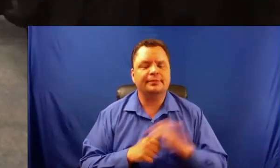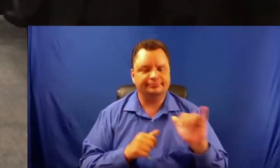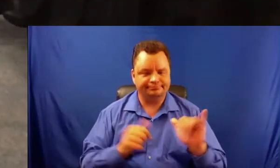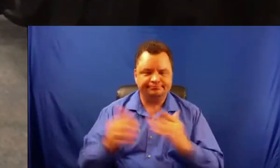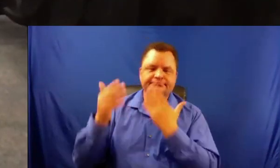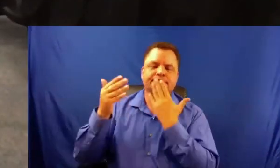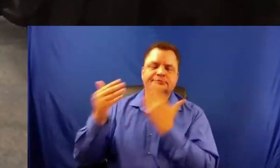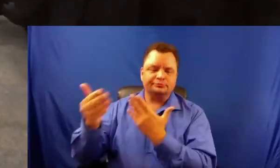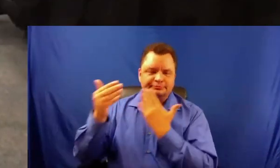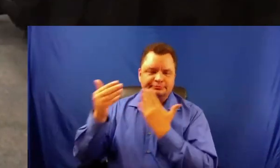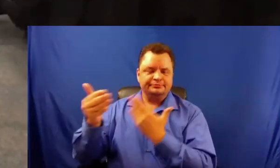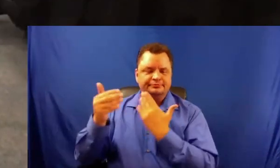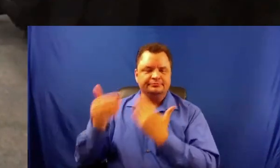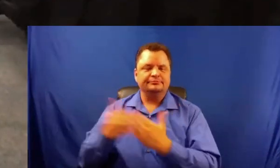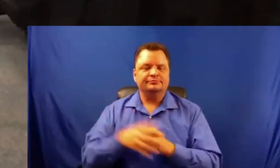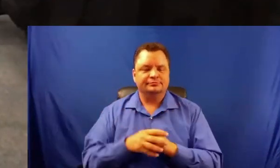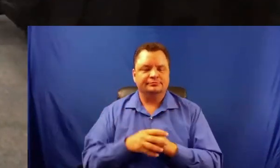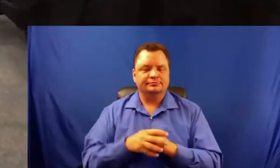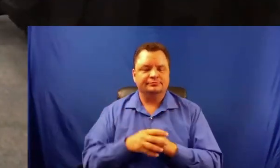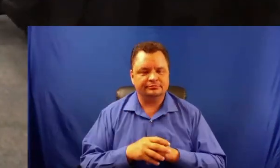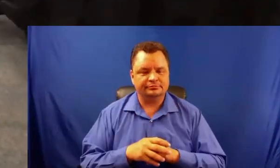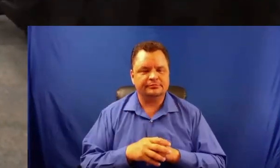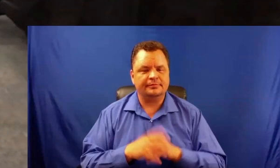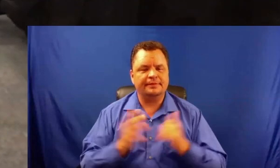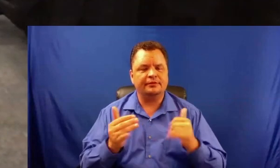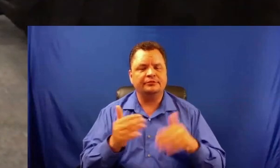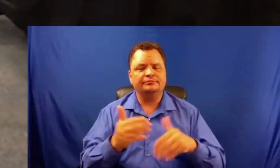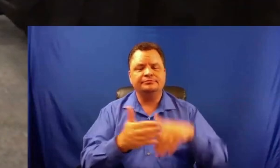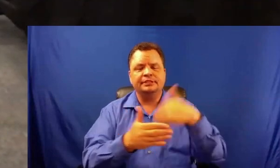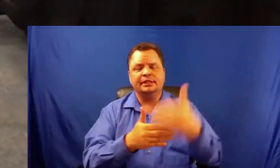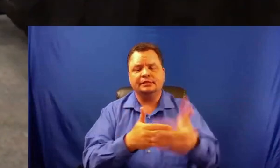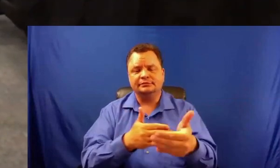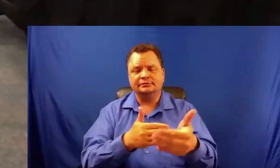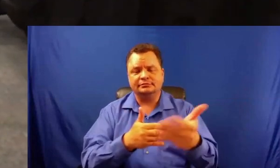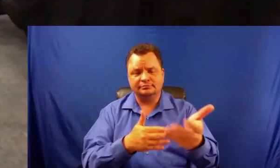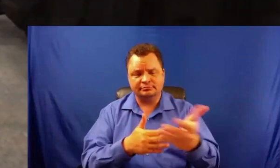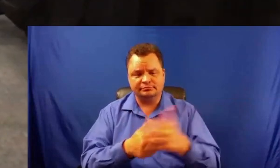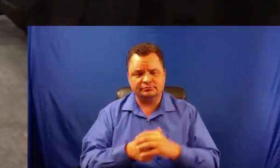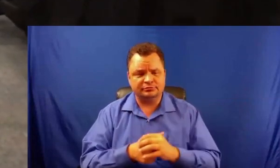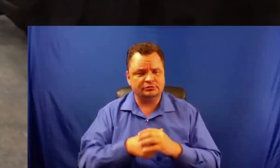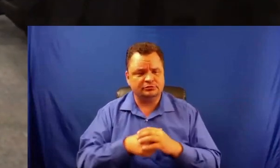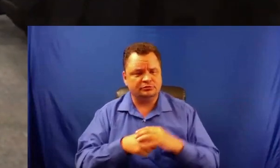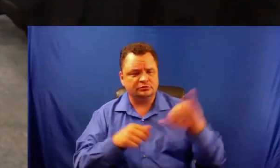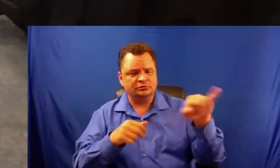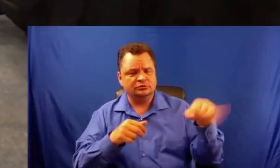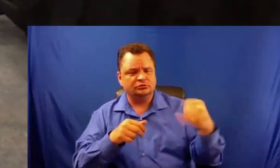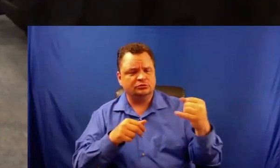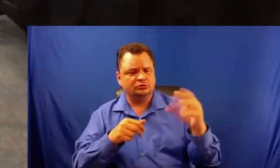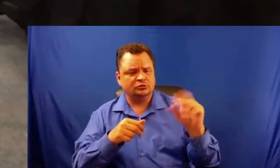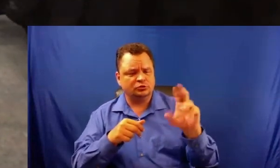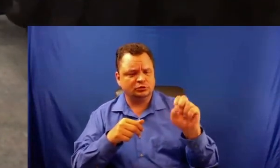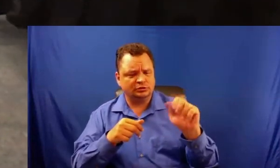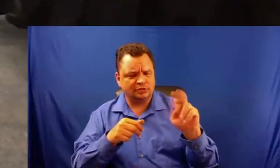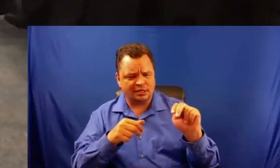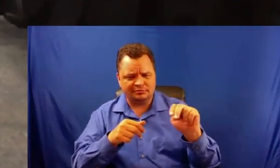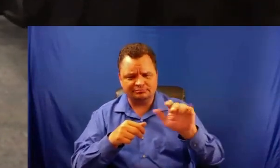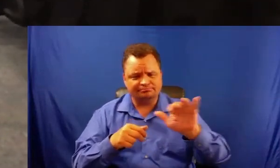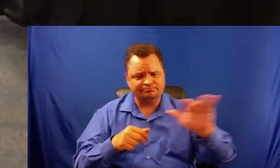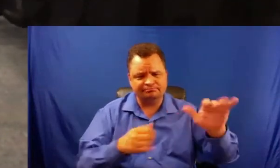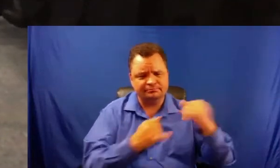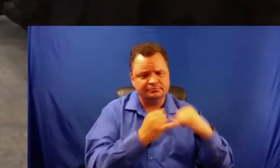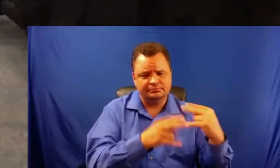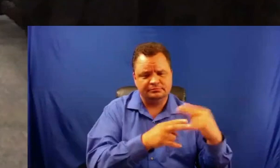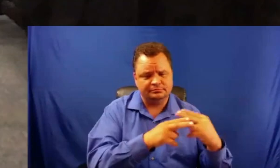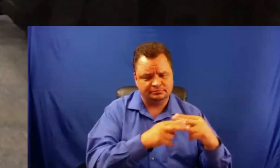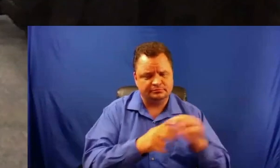Our next commenter is Jason Jorgensen. Welcome, Jason. Yes.